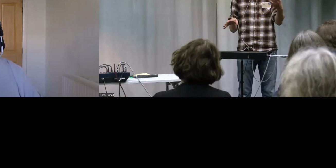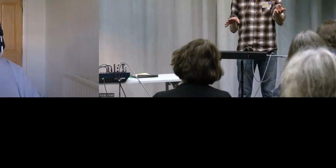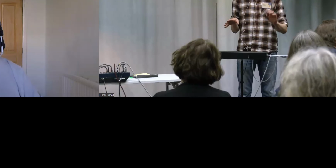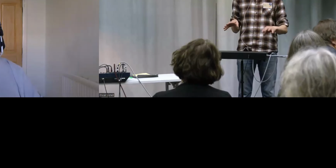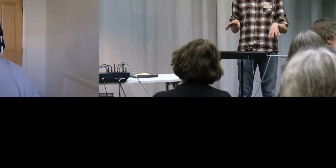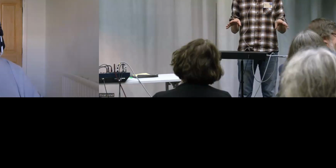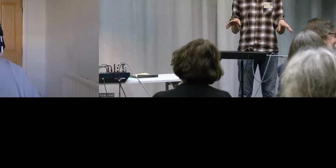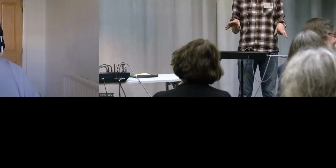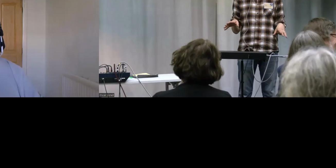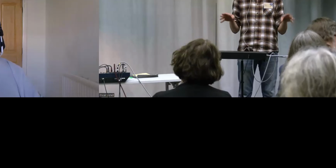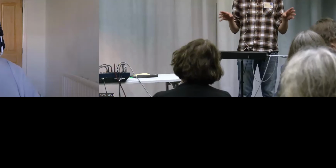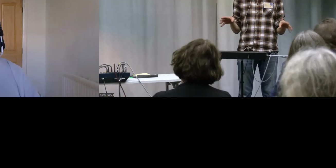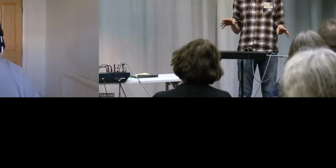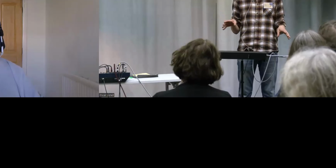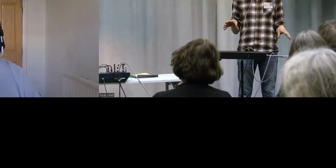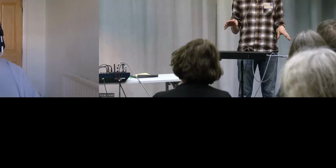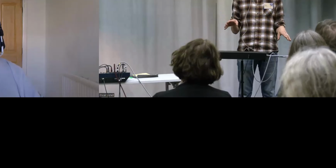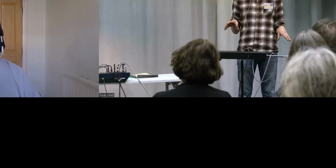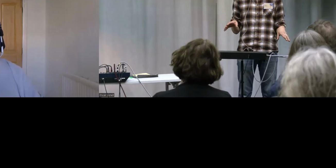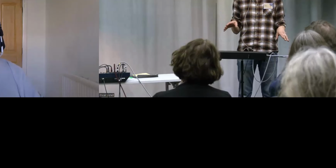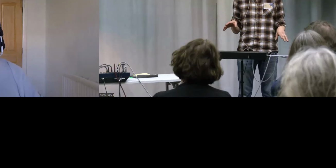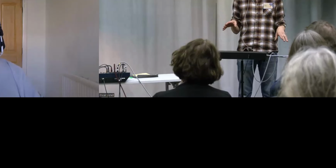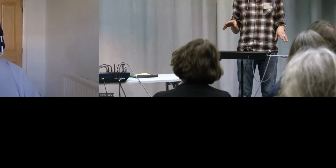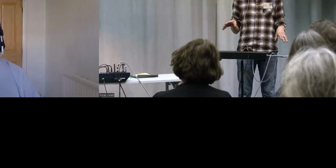the first theremin player here around? I will help you.